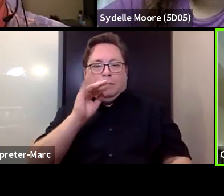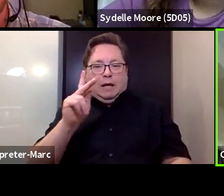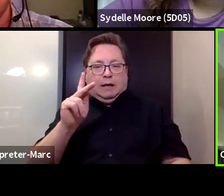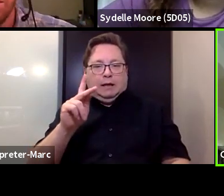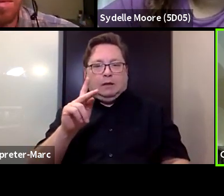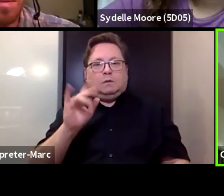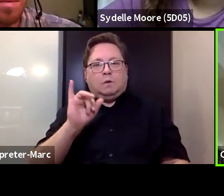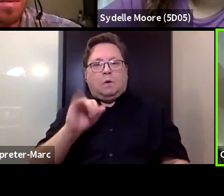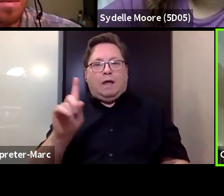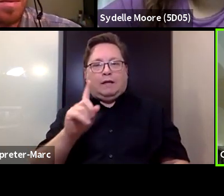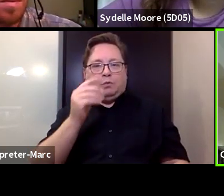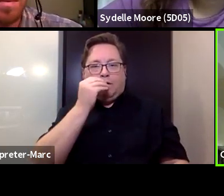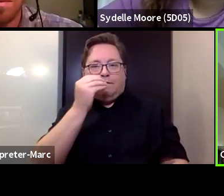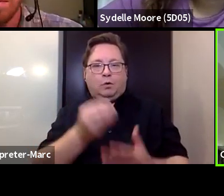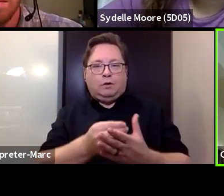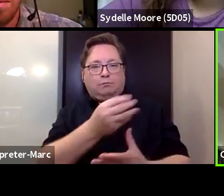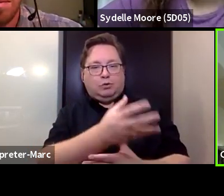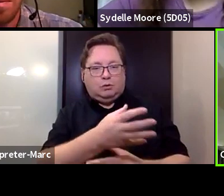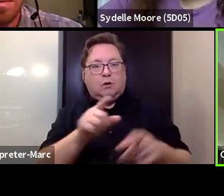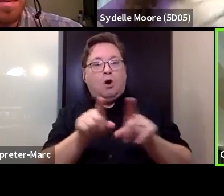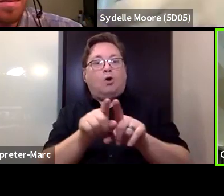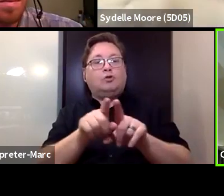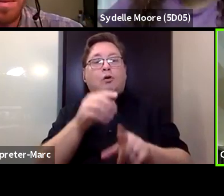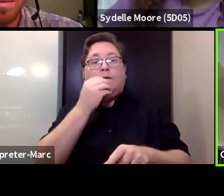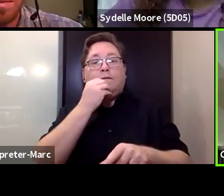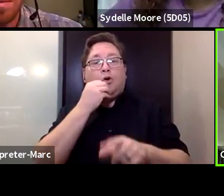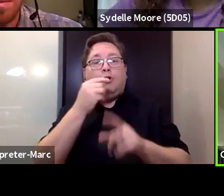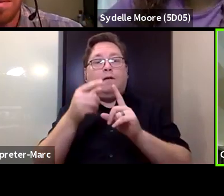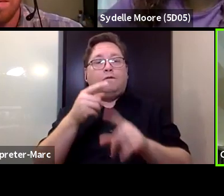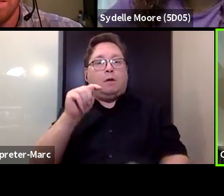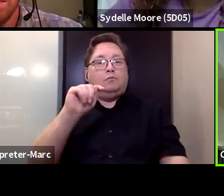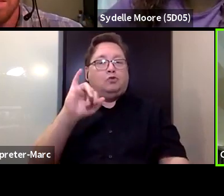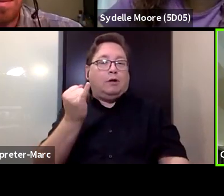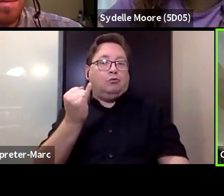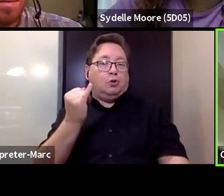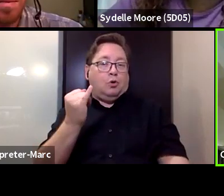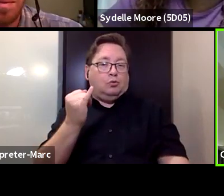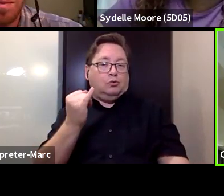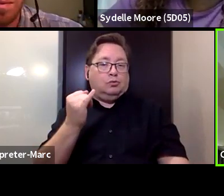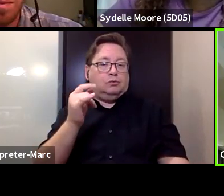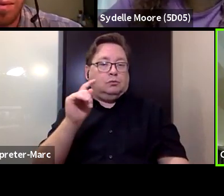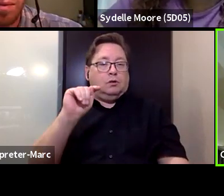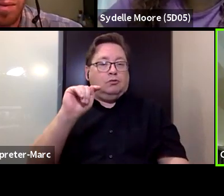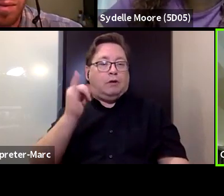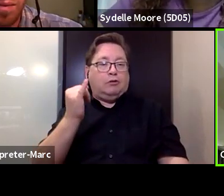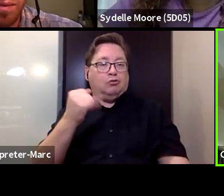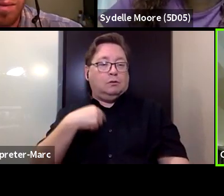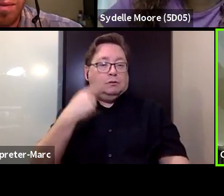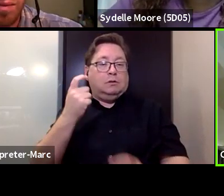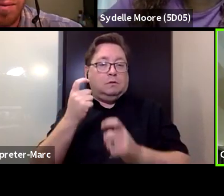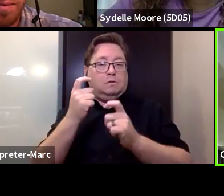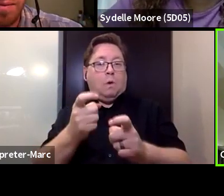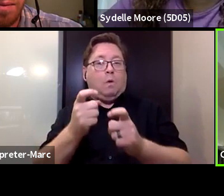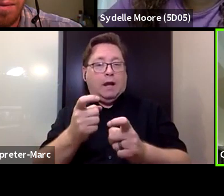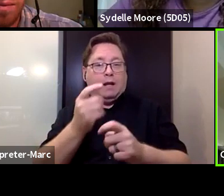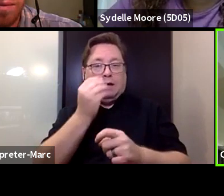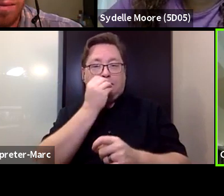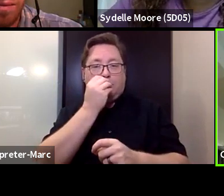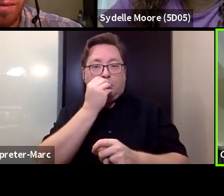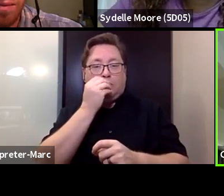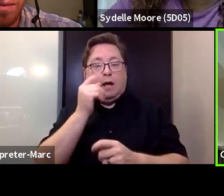where the food is purchased. Also, the food comes from Trader Joe's. And Trader Joe's donates the food. And this food that